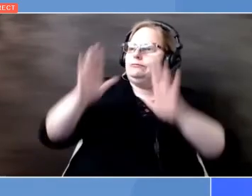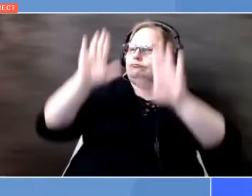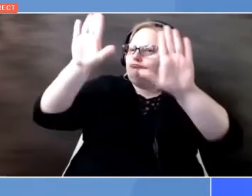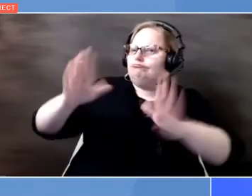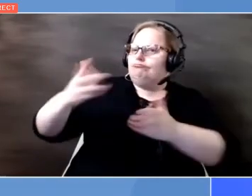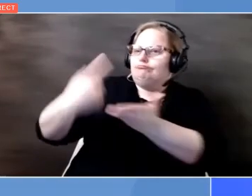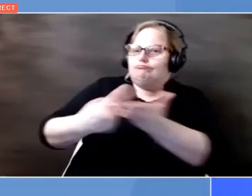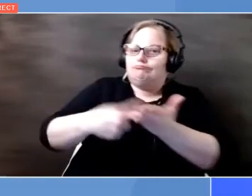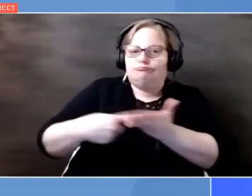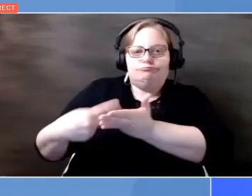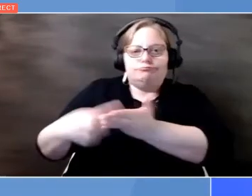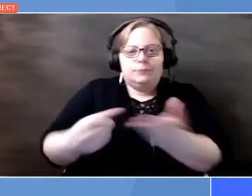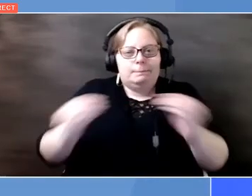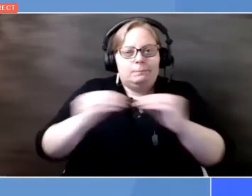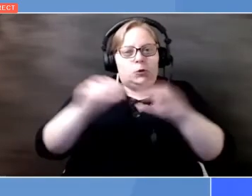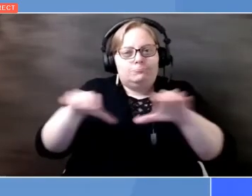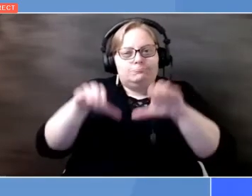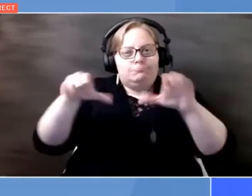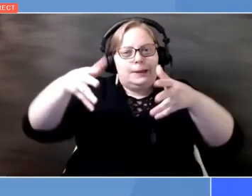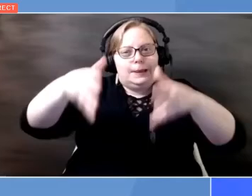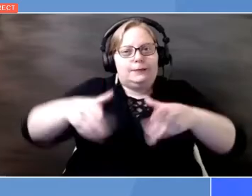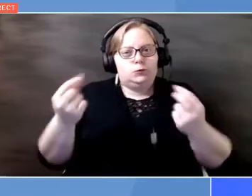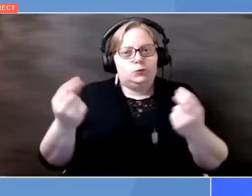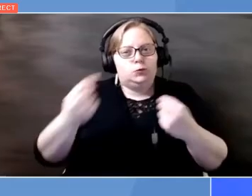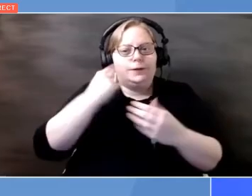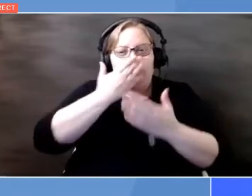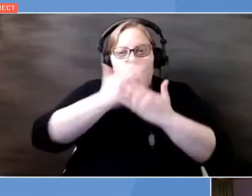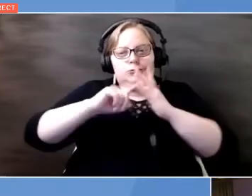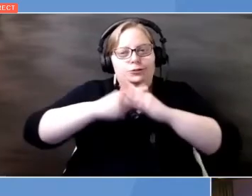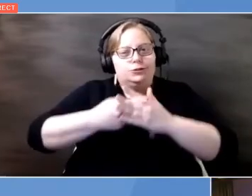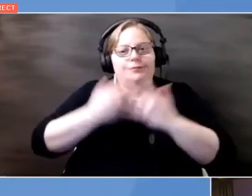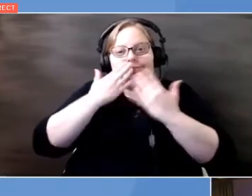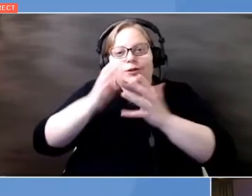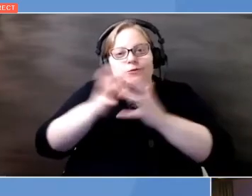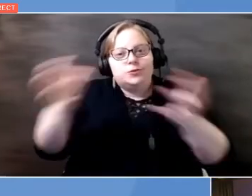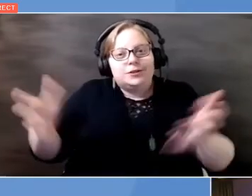A lot more action to be had, but I think we're off to a good start. So thank you so much.